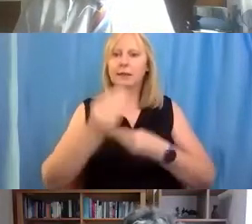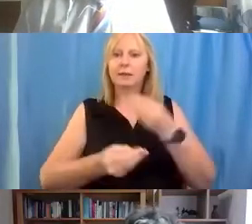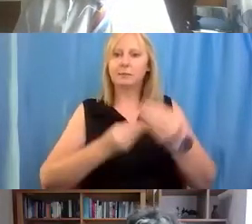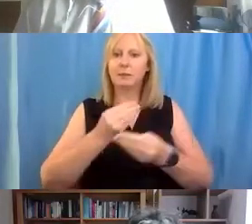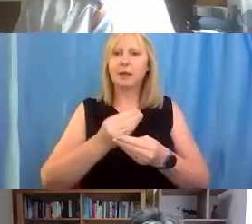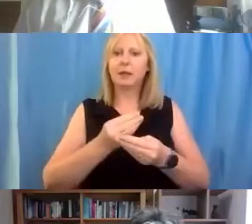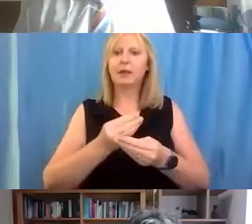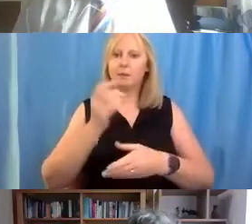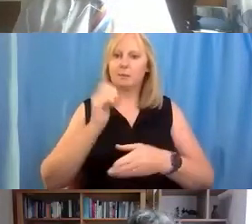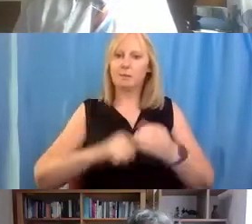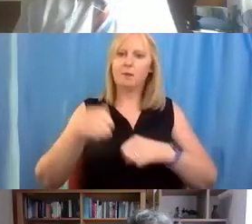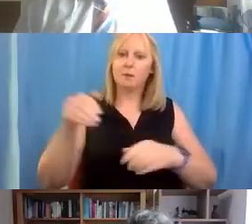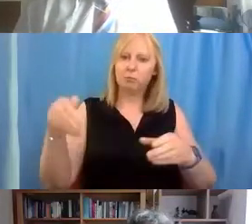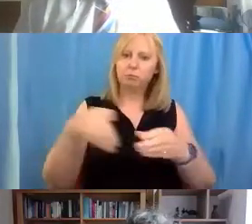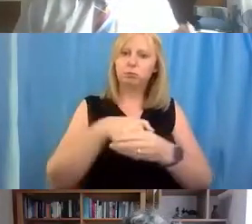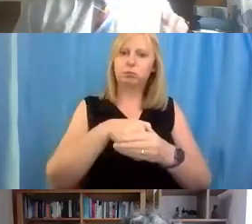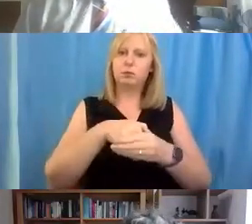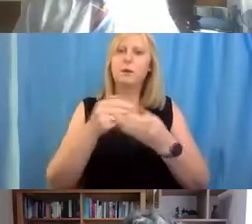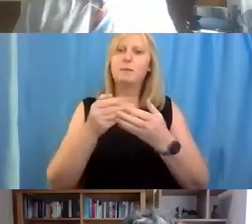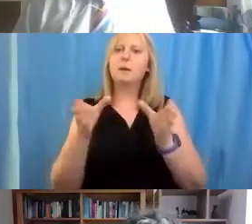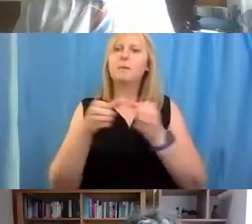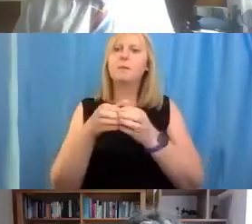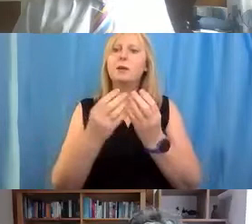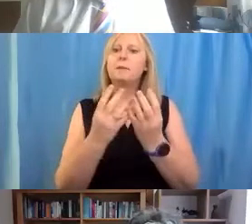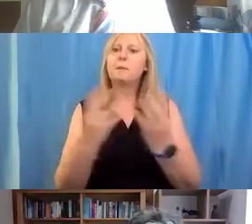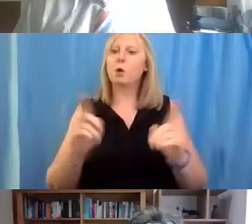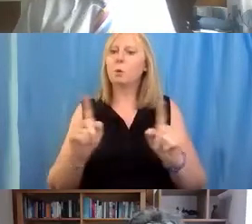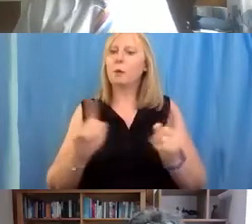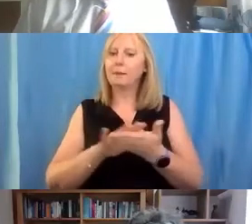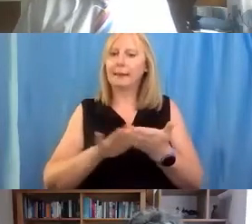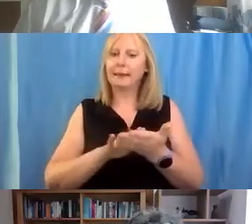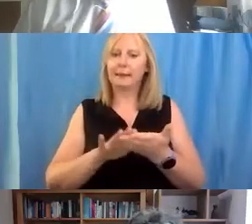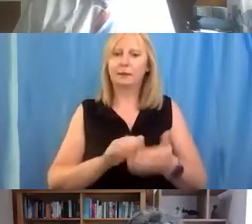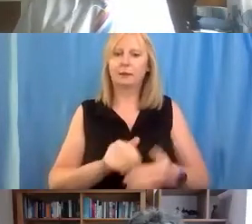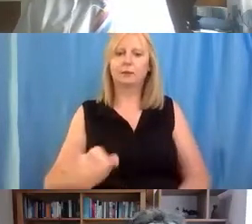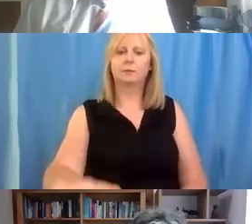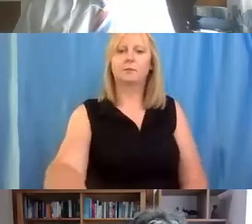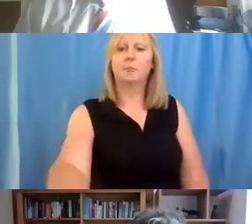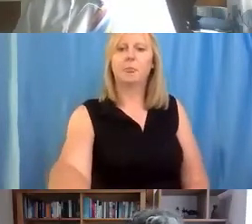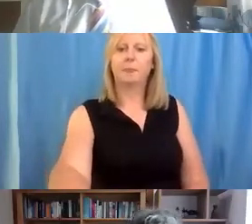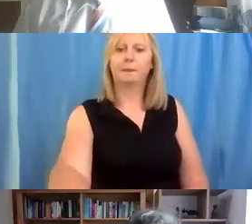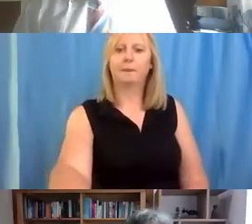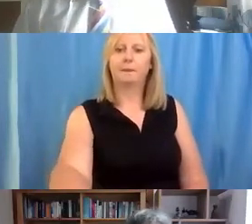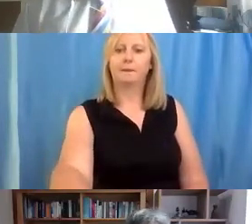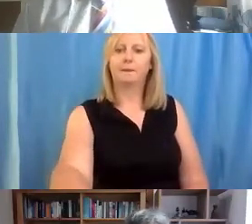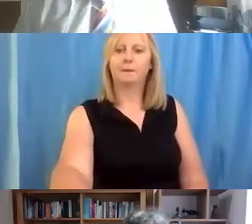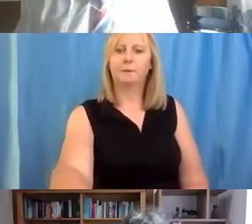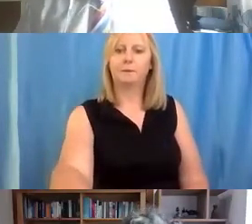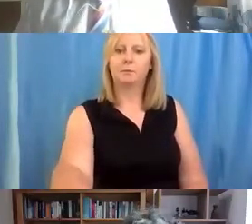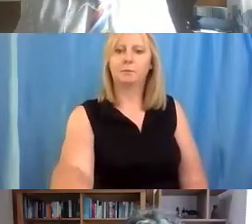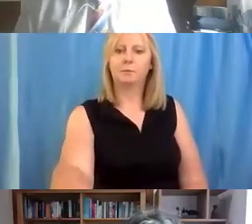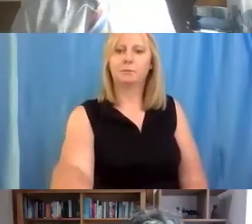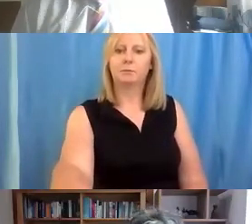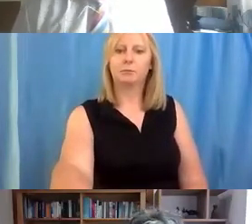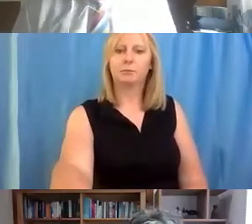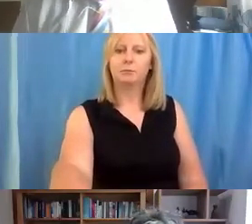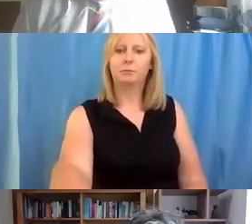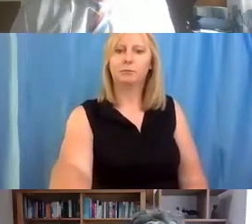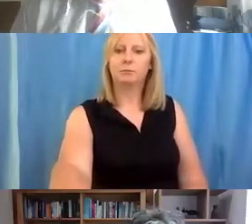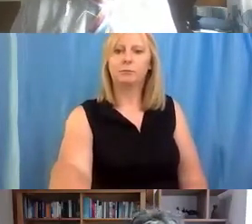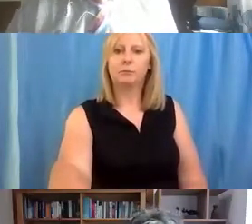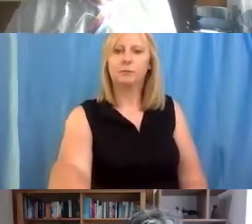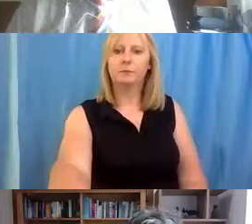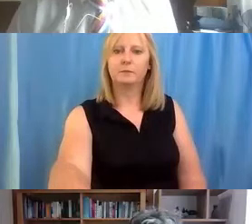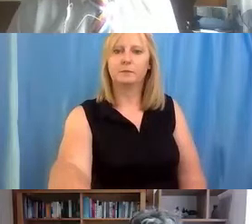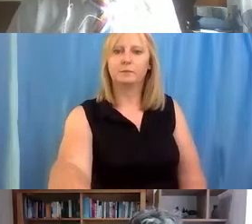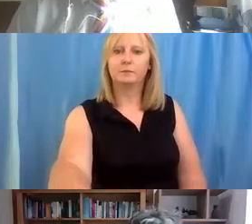public body board. So if yes, so see that, okay. Number two. So basically, I don't want to